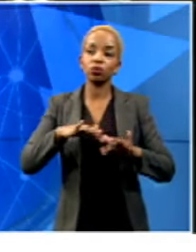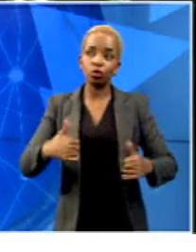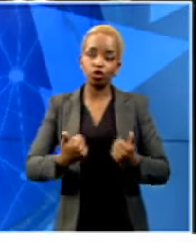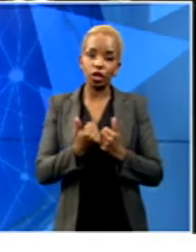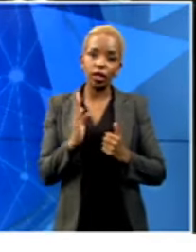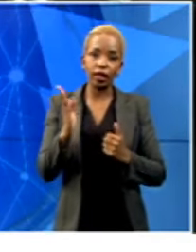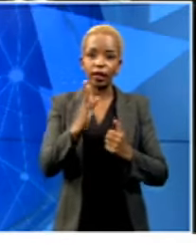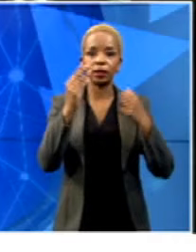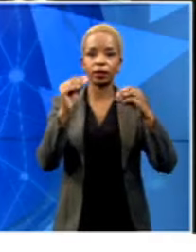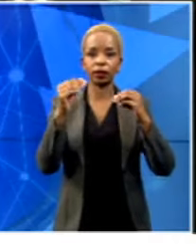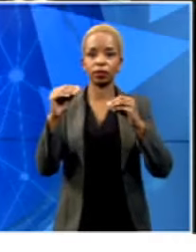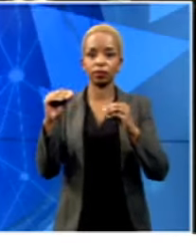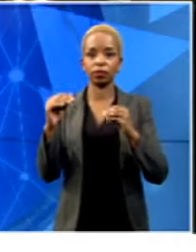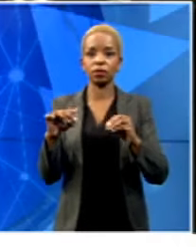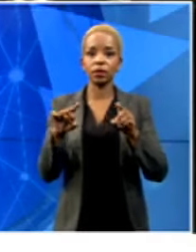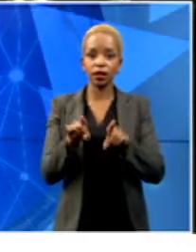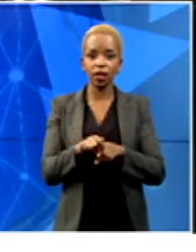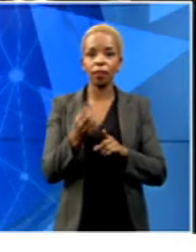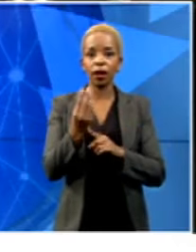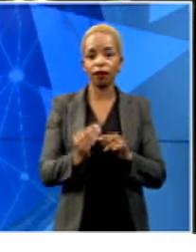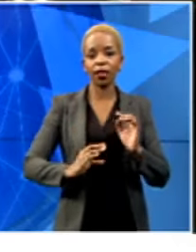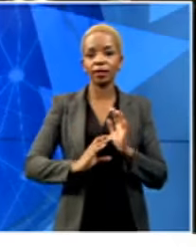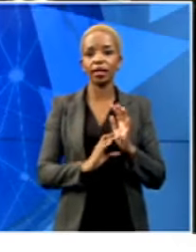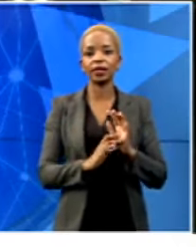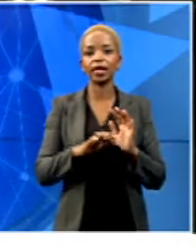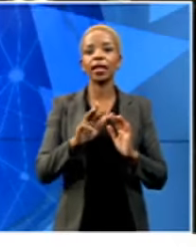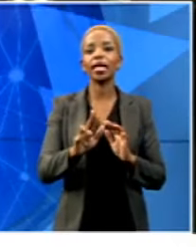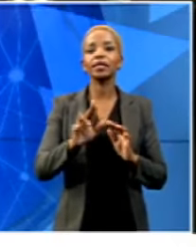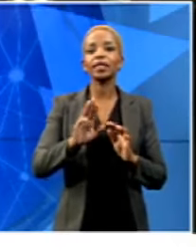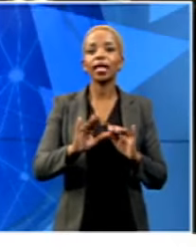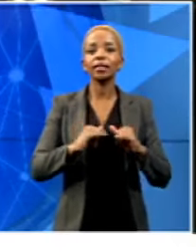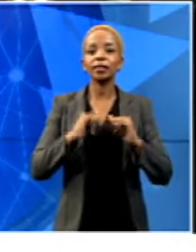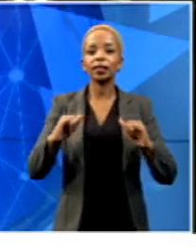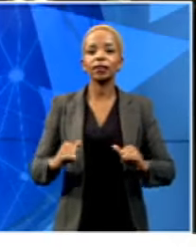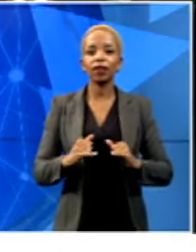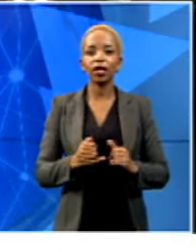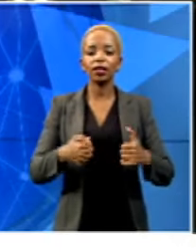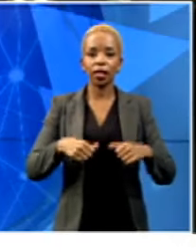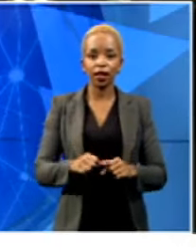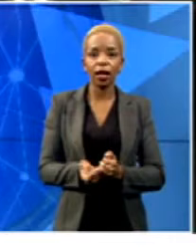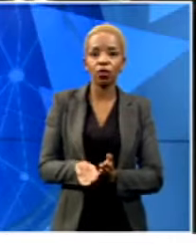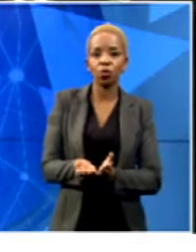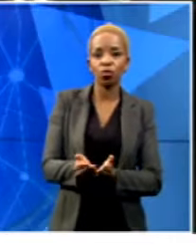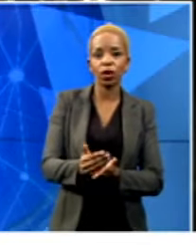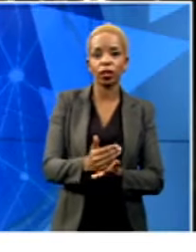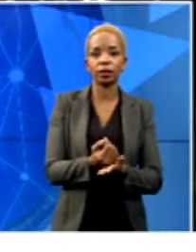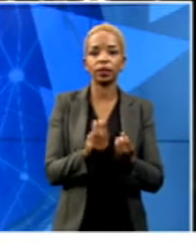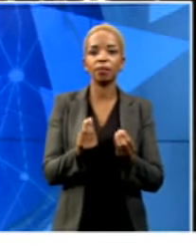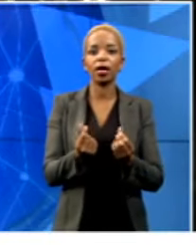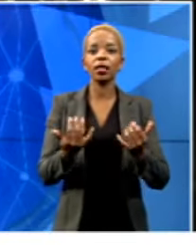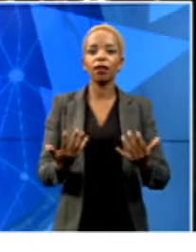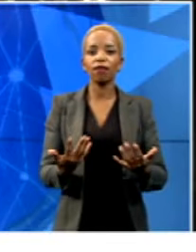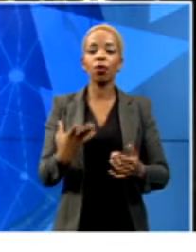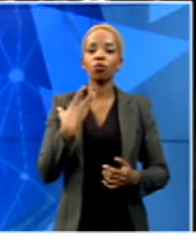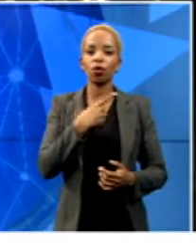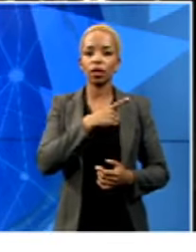and get a Section 18A certificate and raise some money for our frontline workers. And just